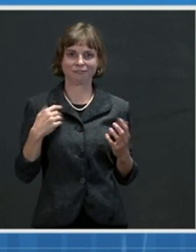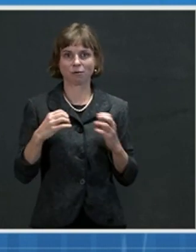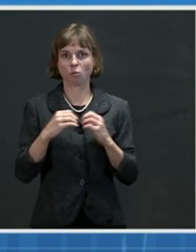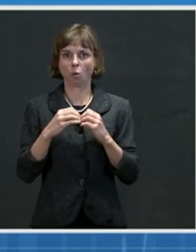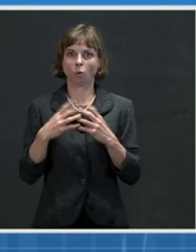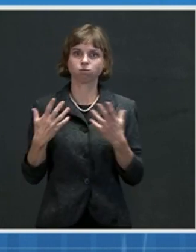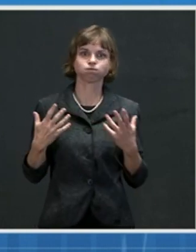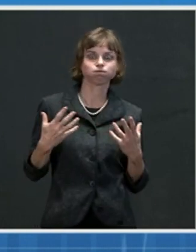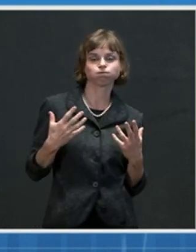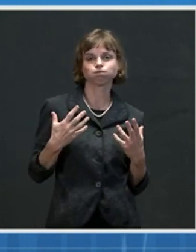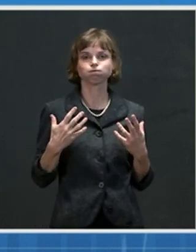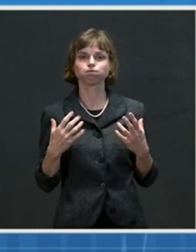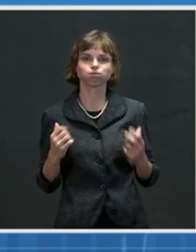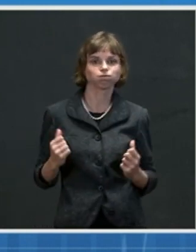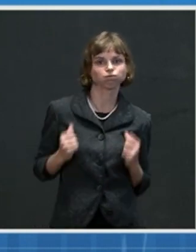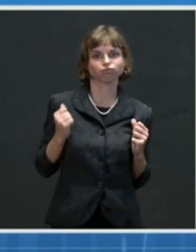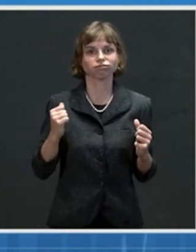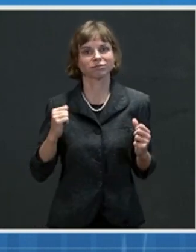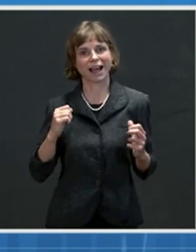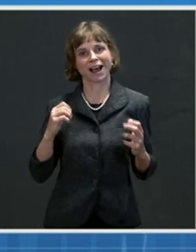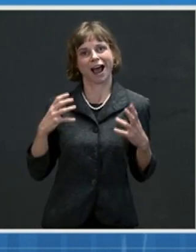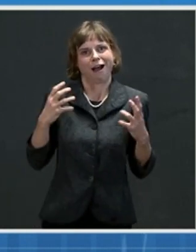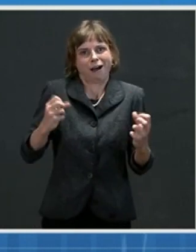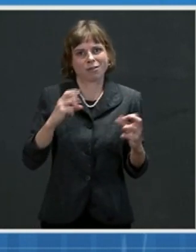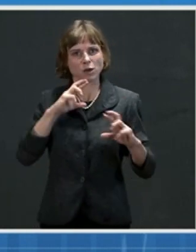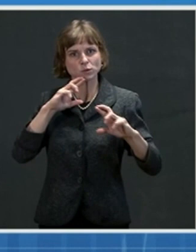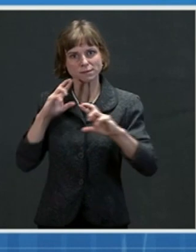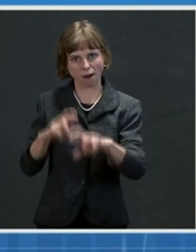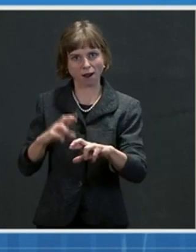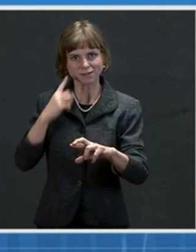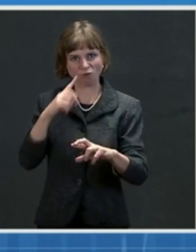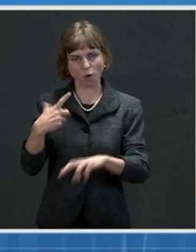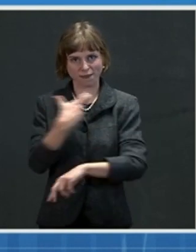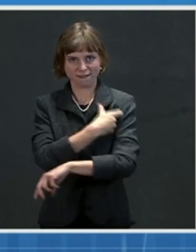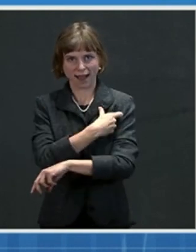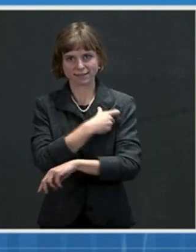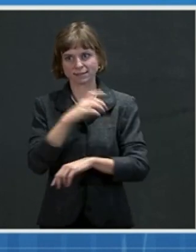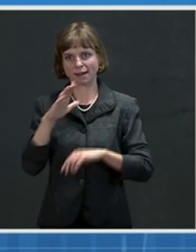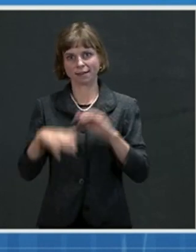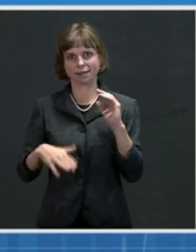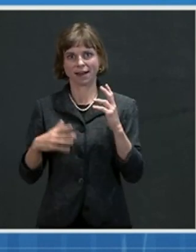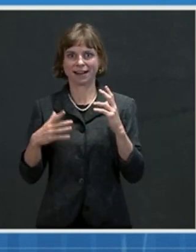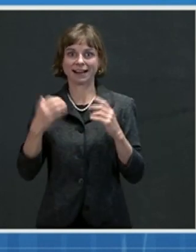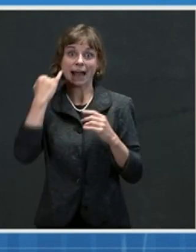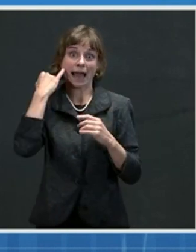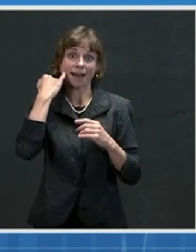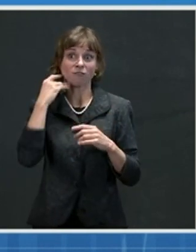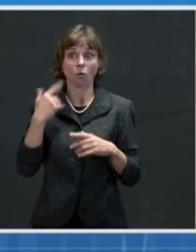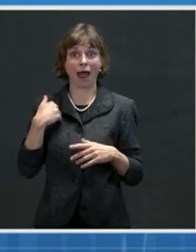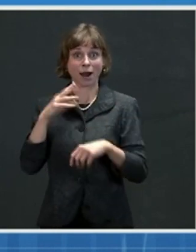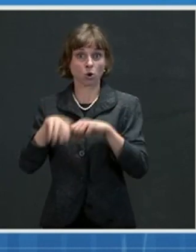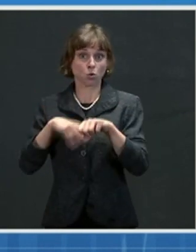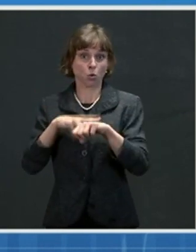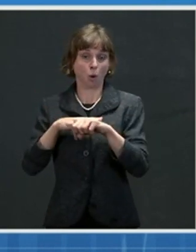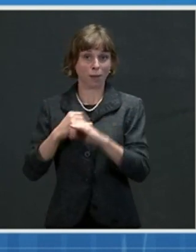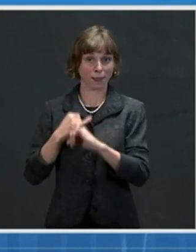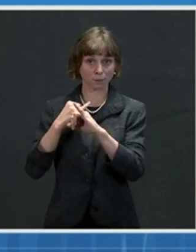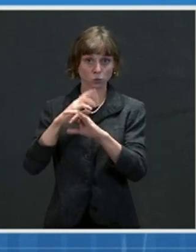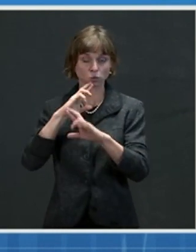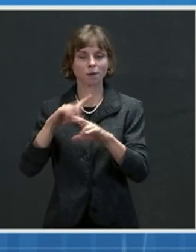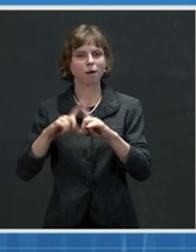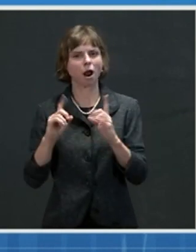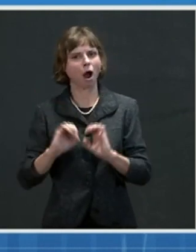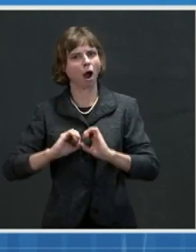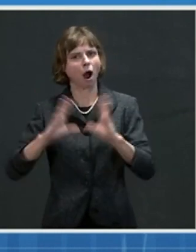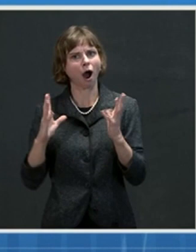a response to the vaccine as if you had a normal immune response. But clearly, getting a